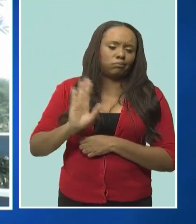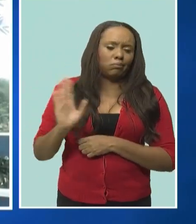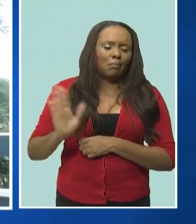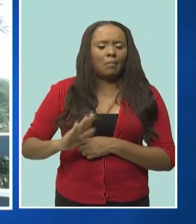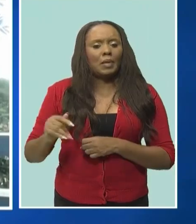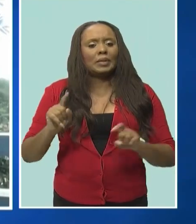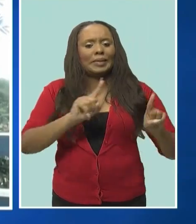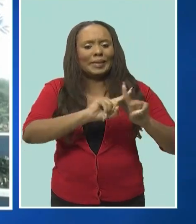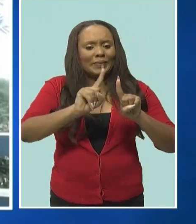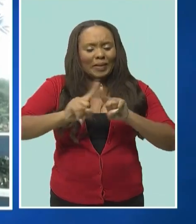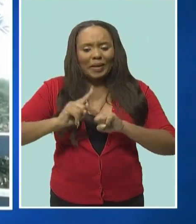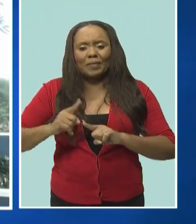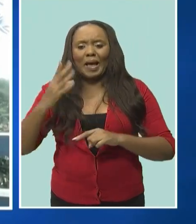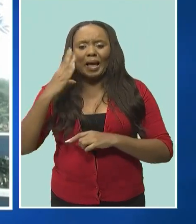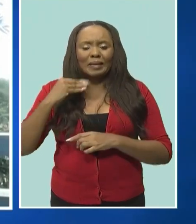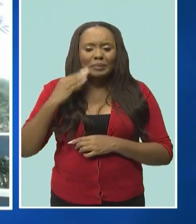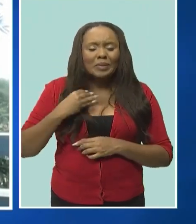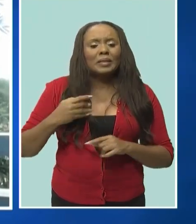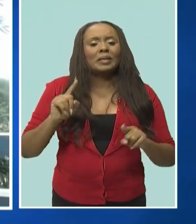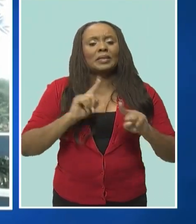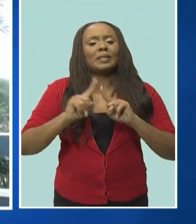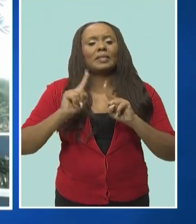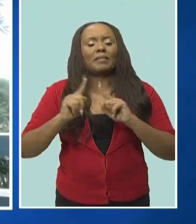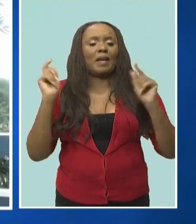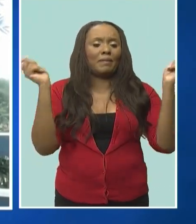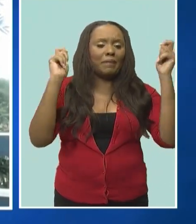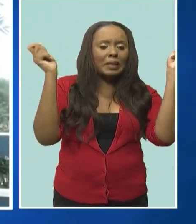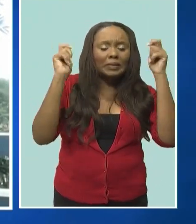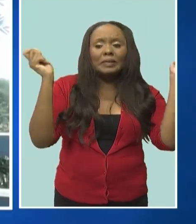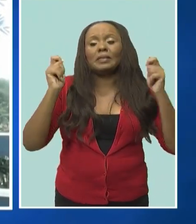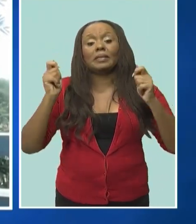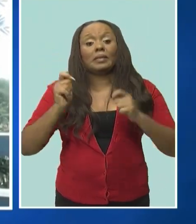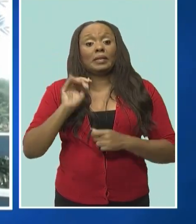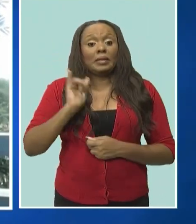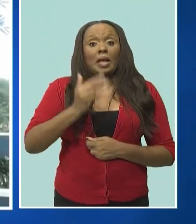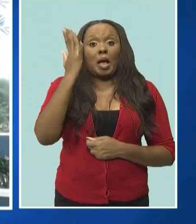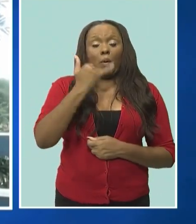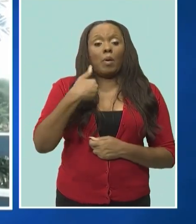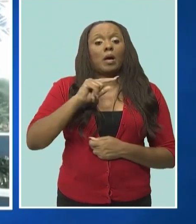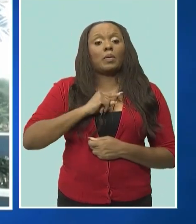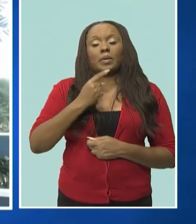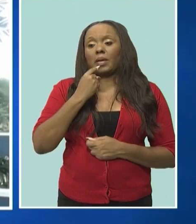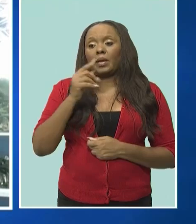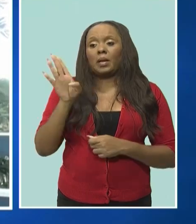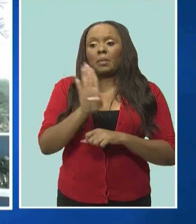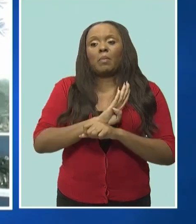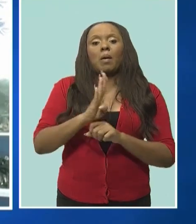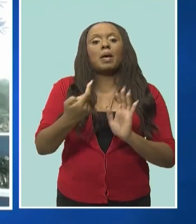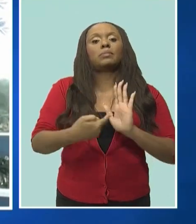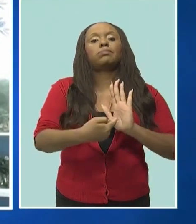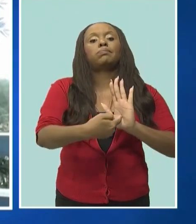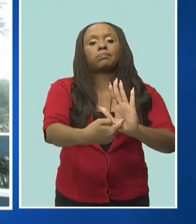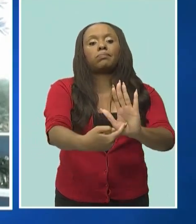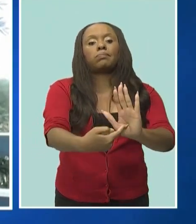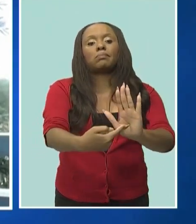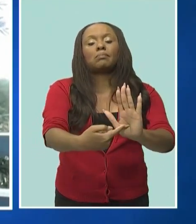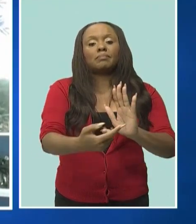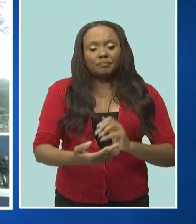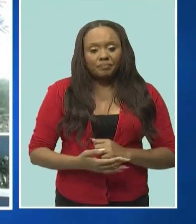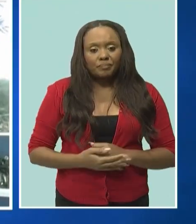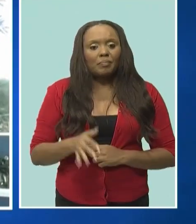but also with events and festivals, we position Barbados in a whole different light. And I think that is something that